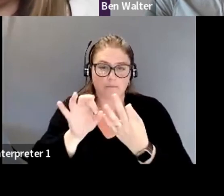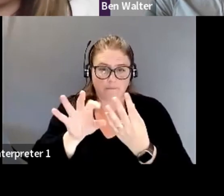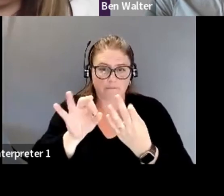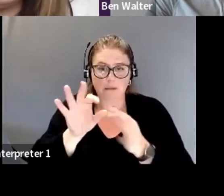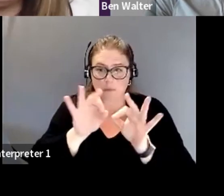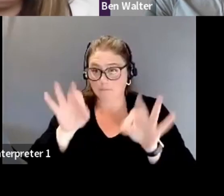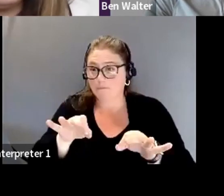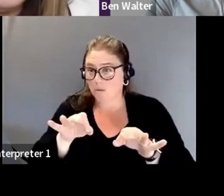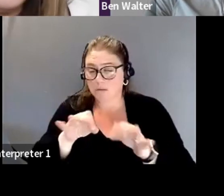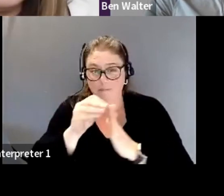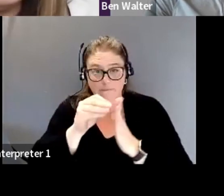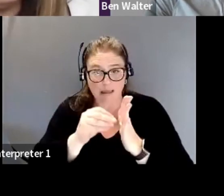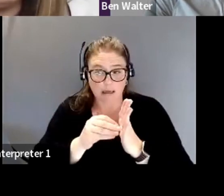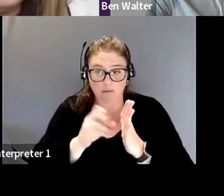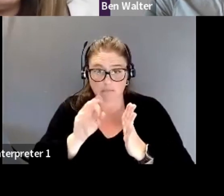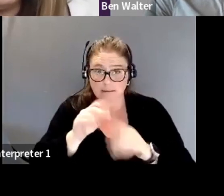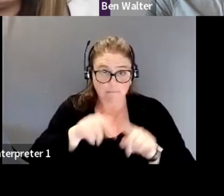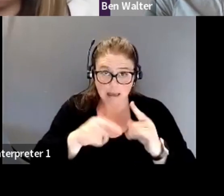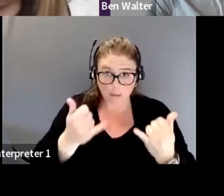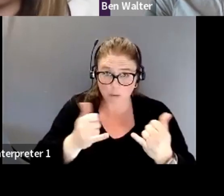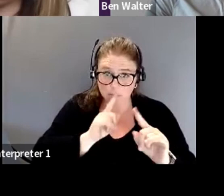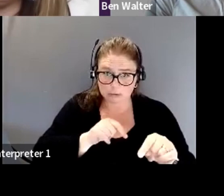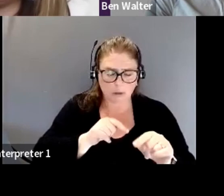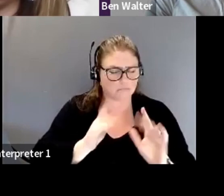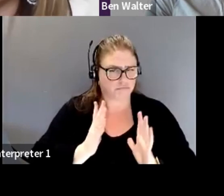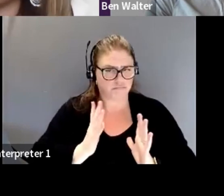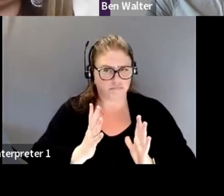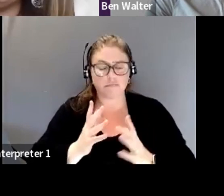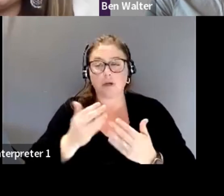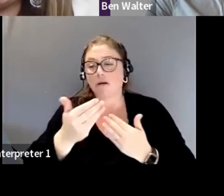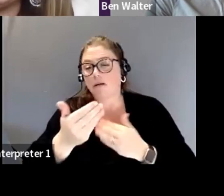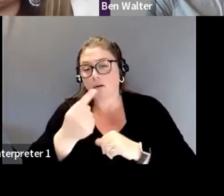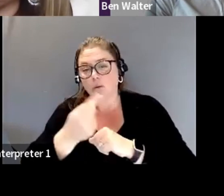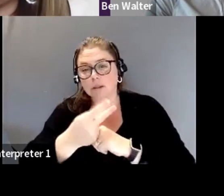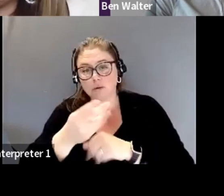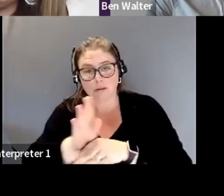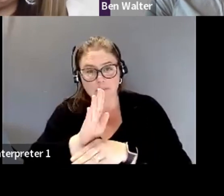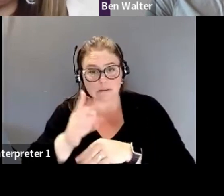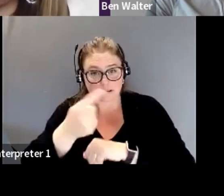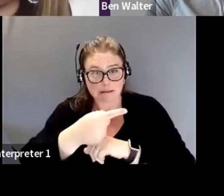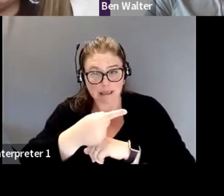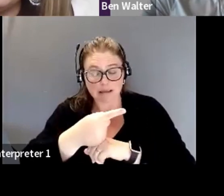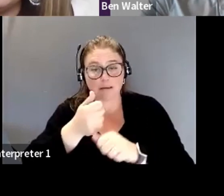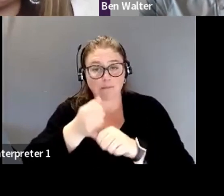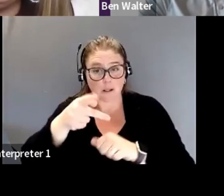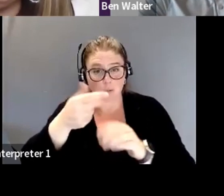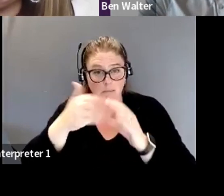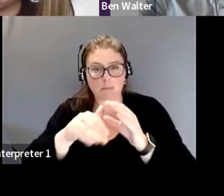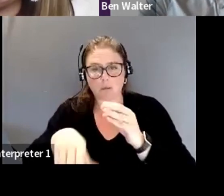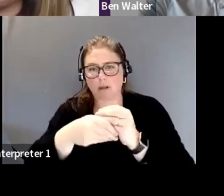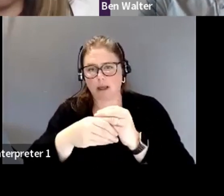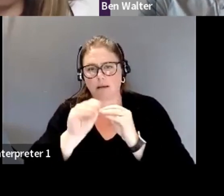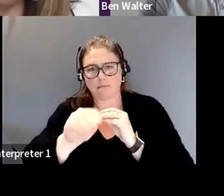out. If you can't do it today, that is okay. We'll also include the link to the form in the follow-up email. So please